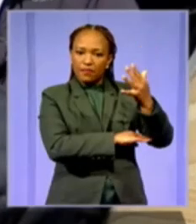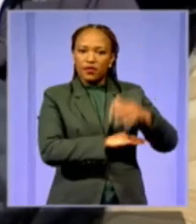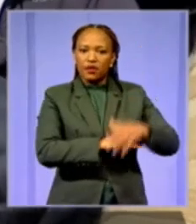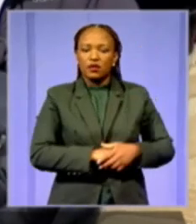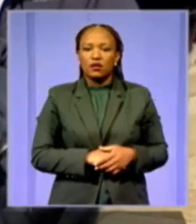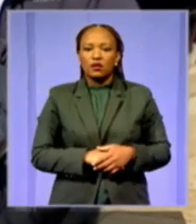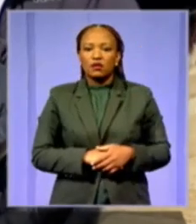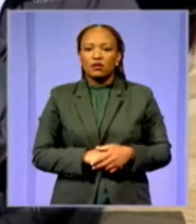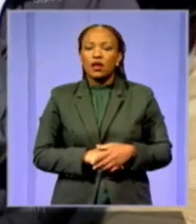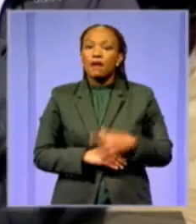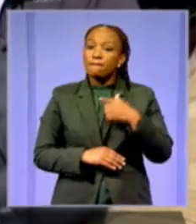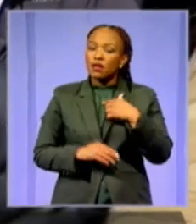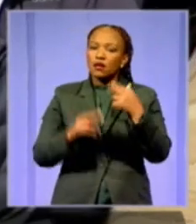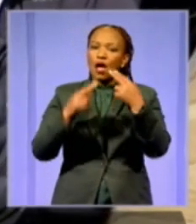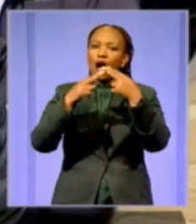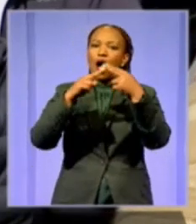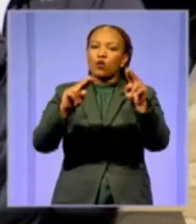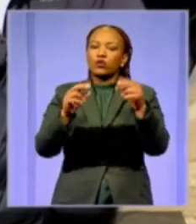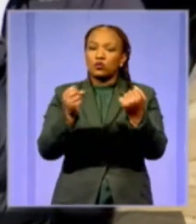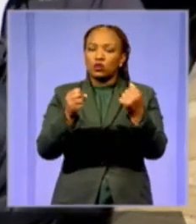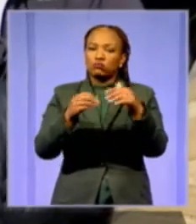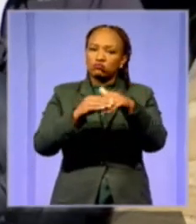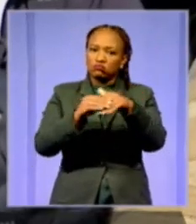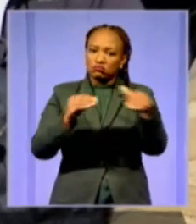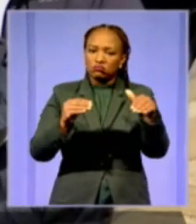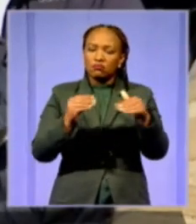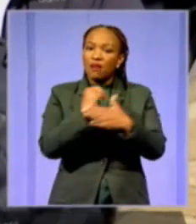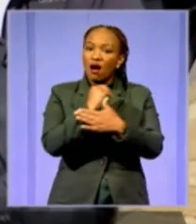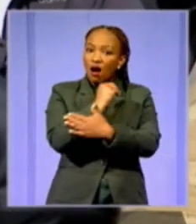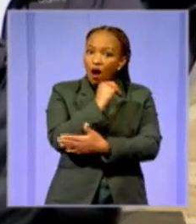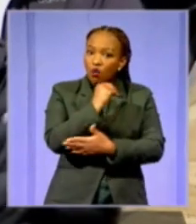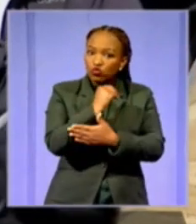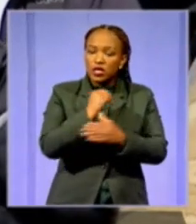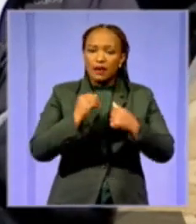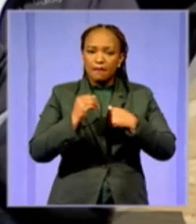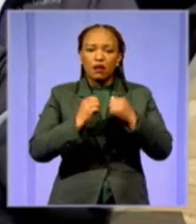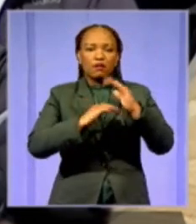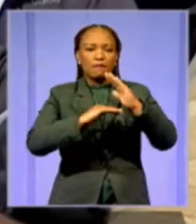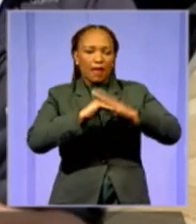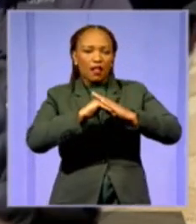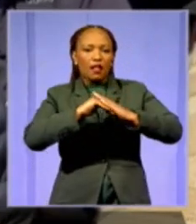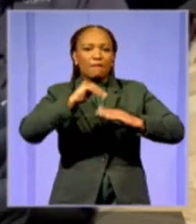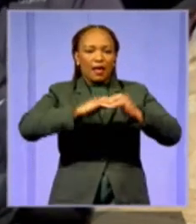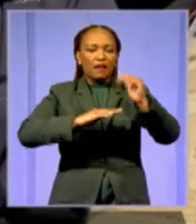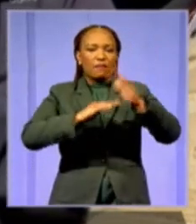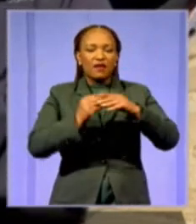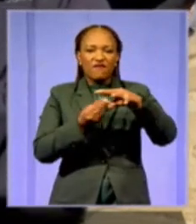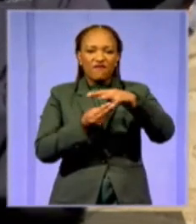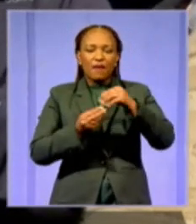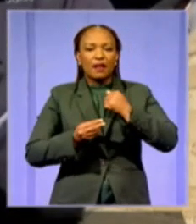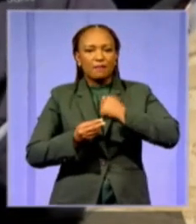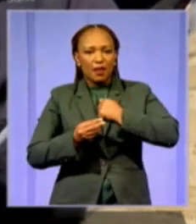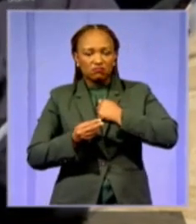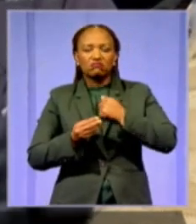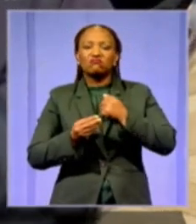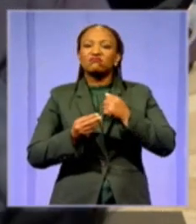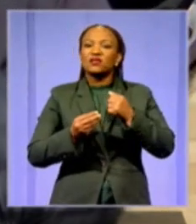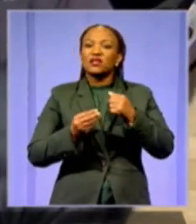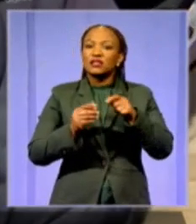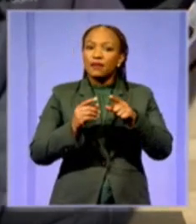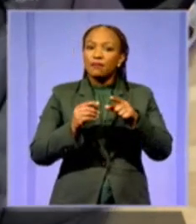to build this country, to build our families, to build our grandchildren,